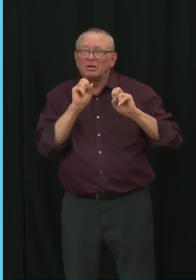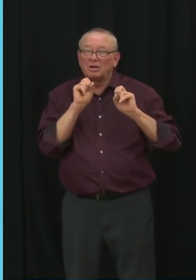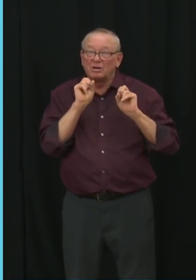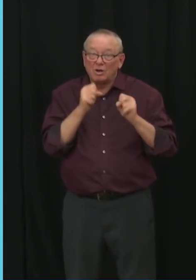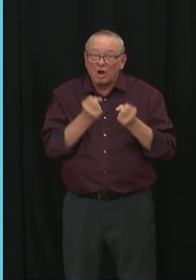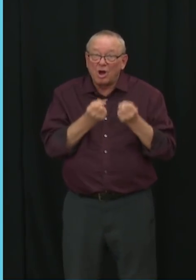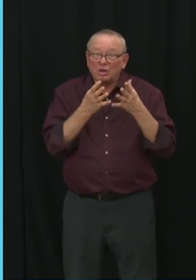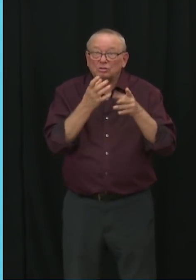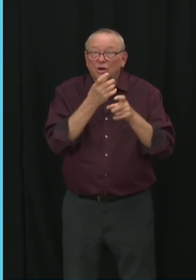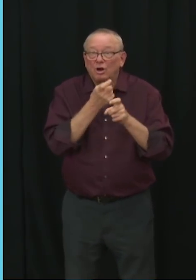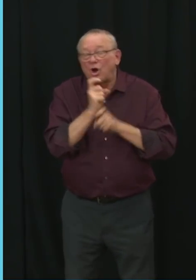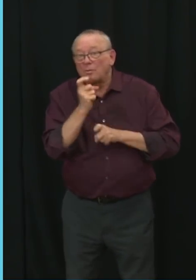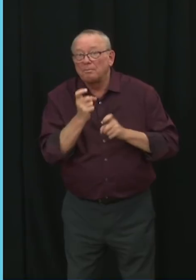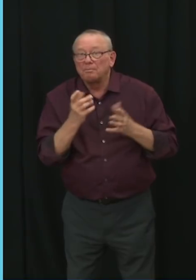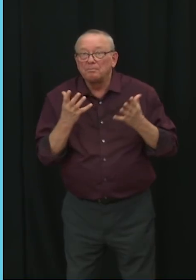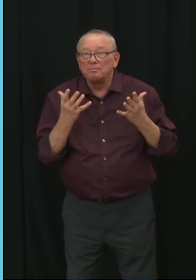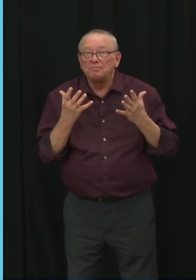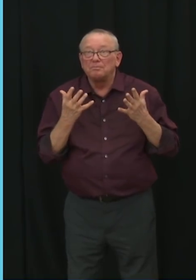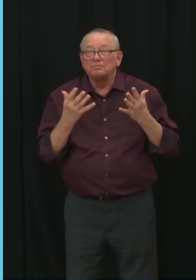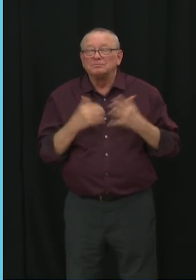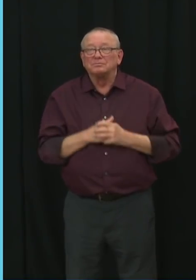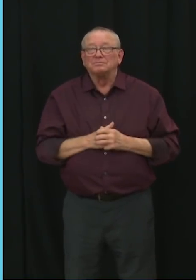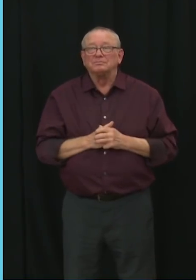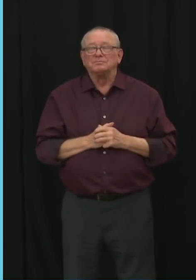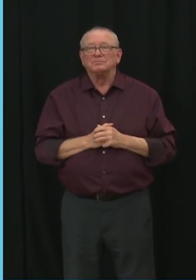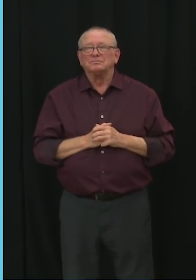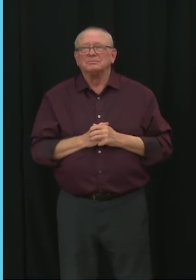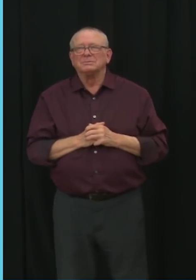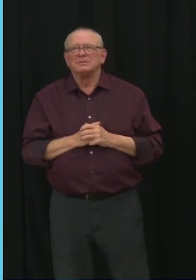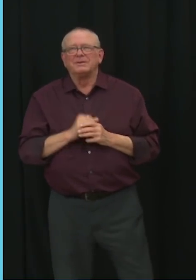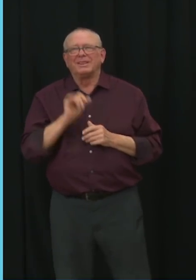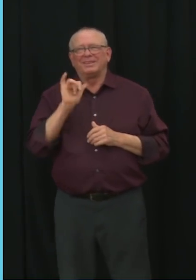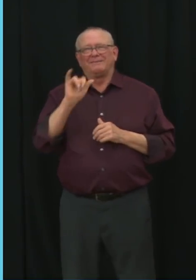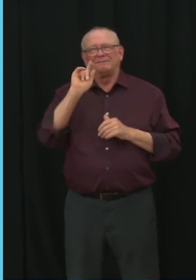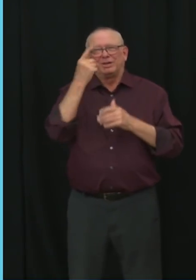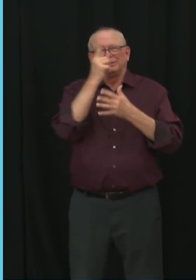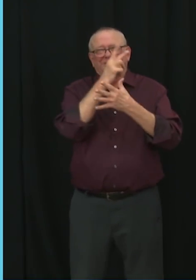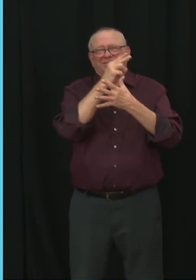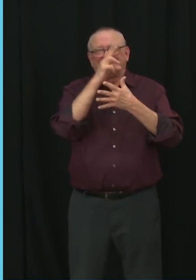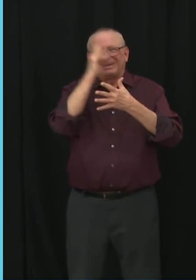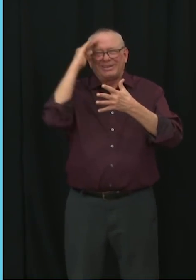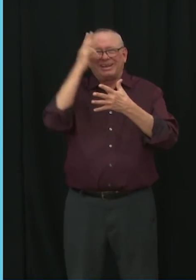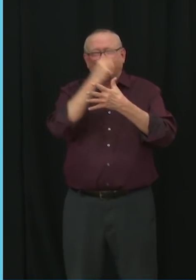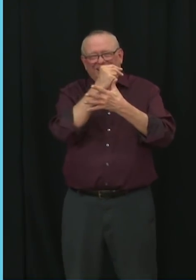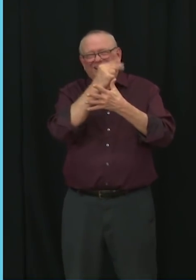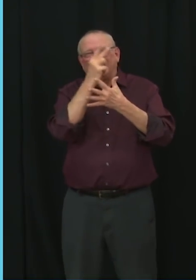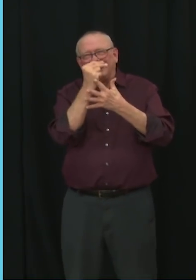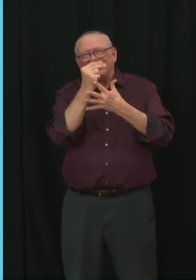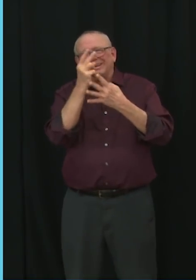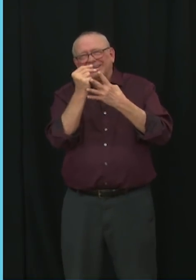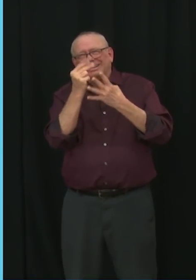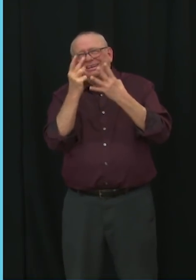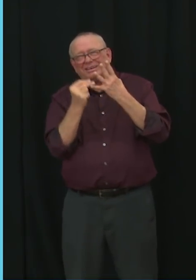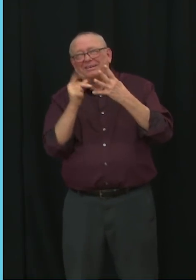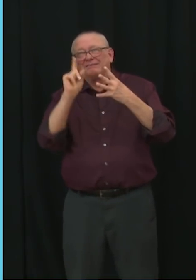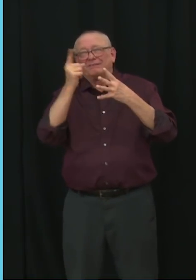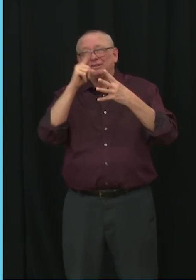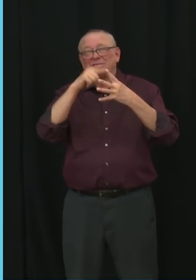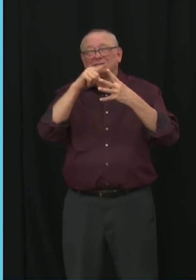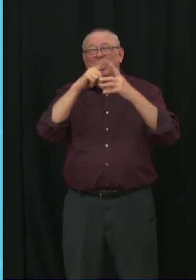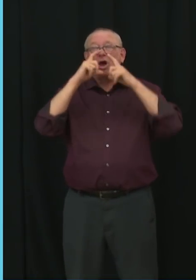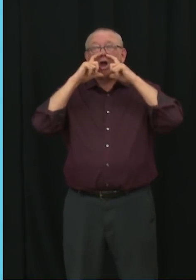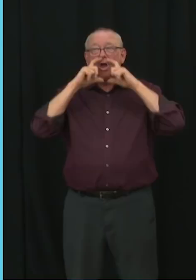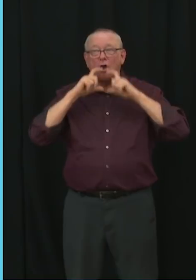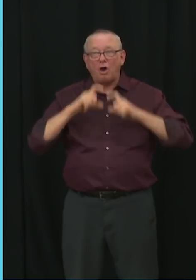removed that as sort of phase one, but also in regards to masking for children. There's mixed